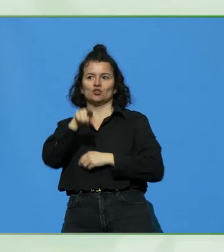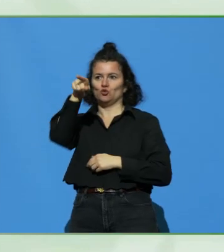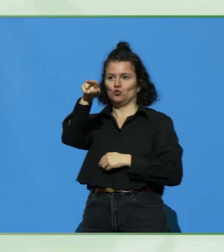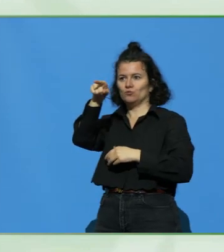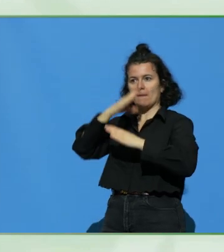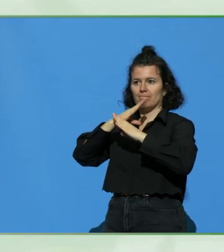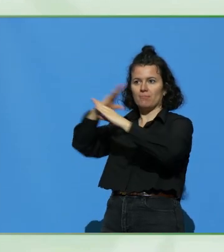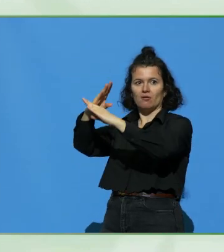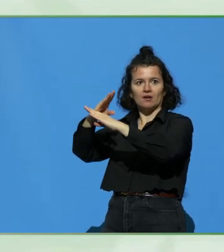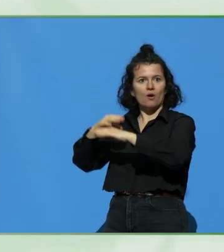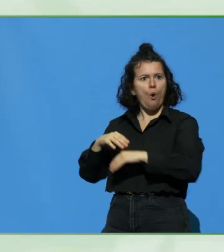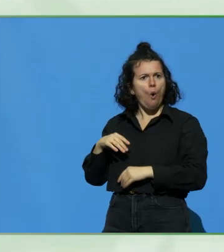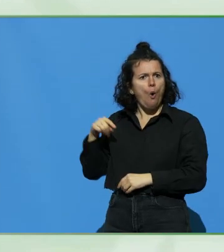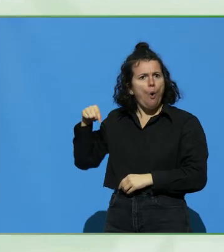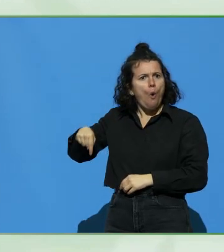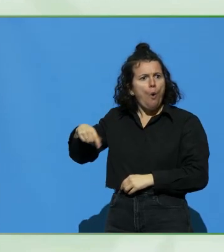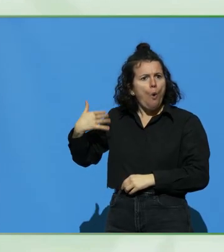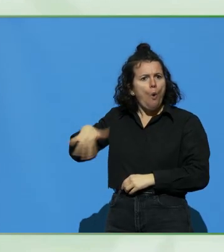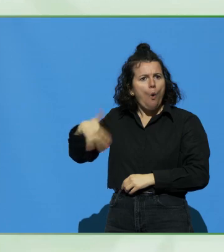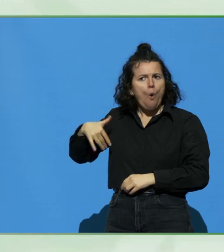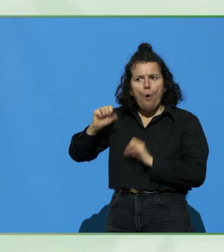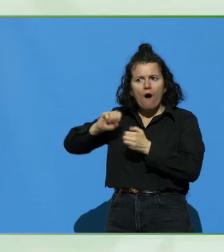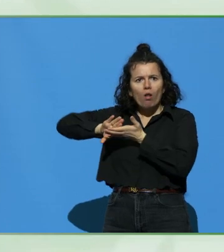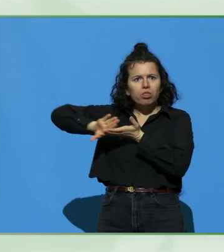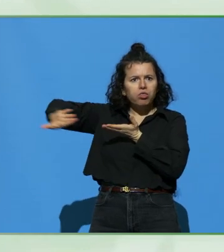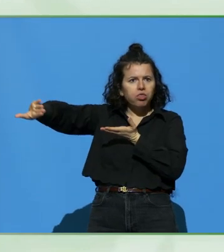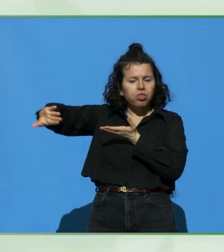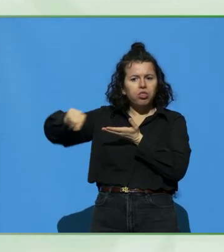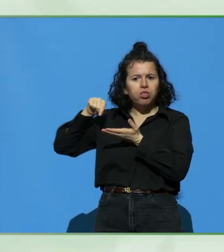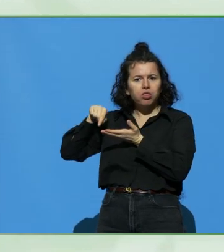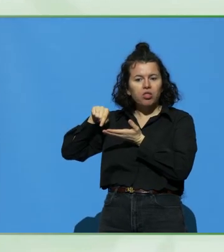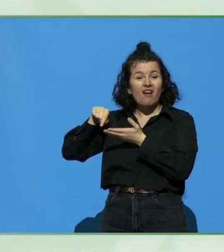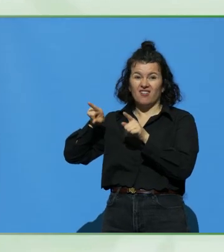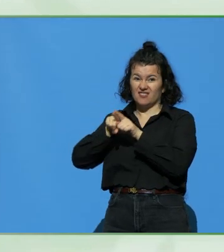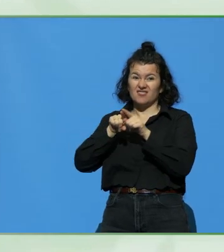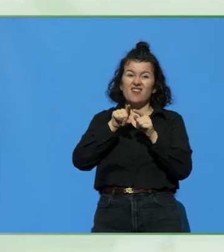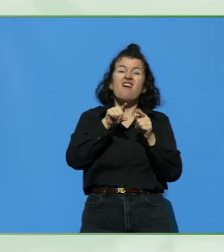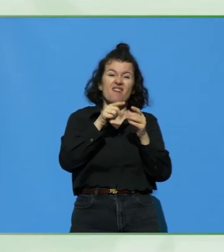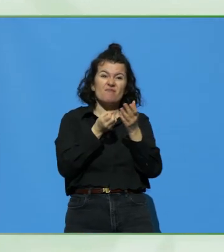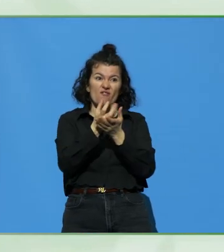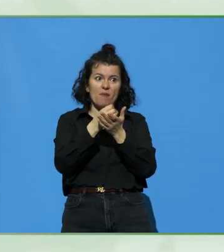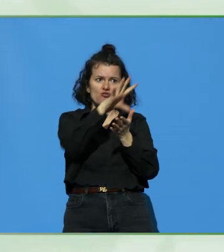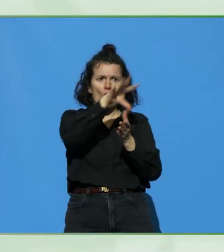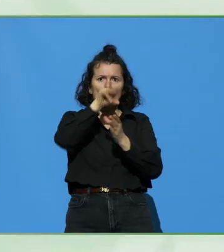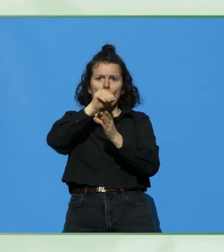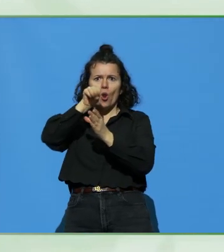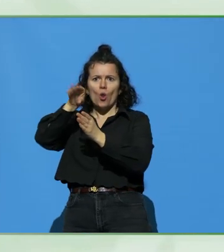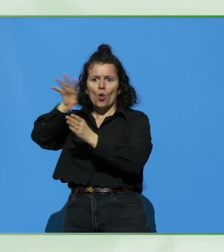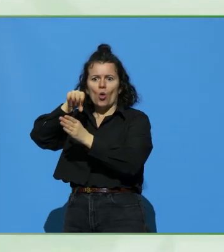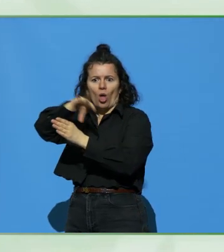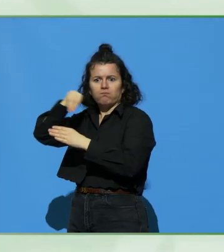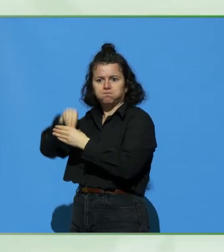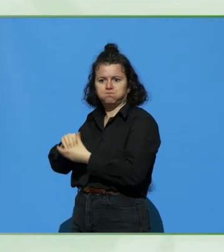these systems are built on incredibly narrow definitions on what is a face supposed to look like, or what is